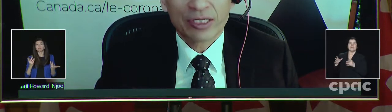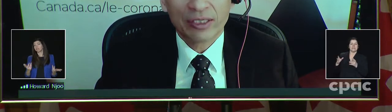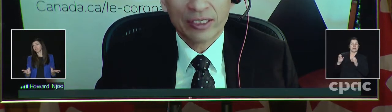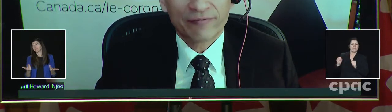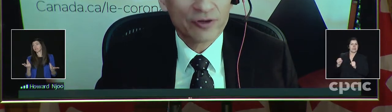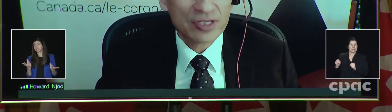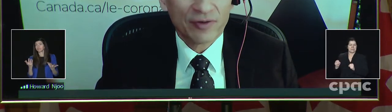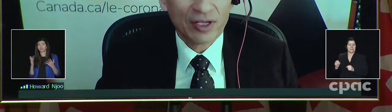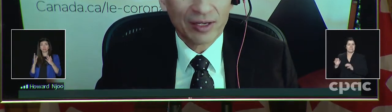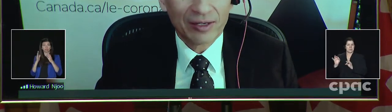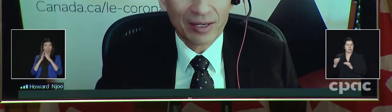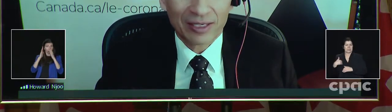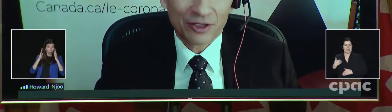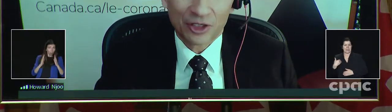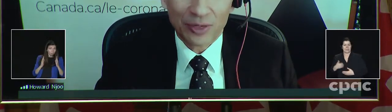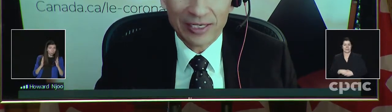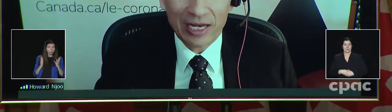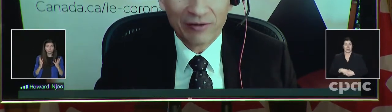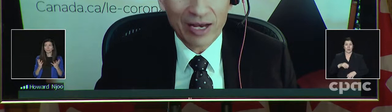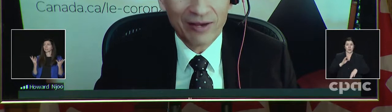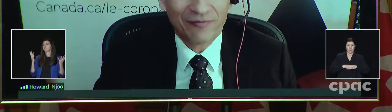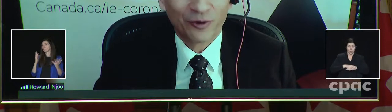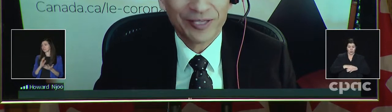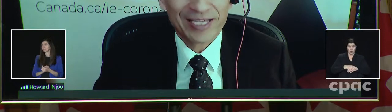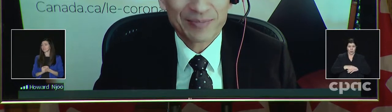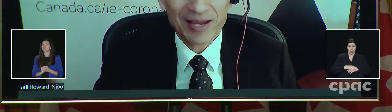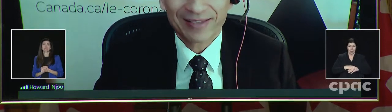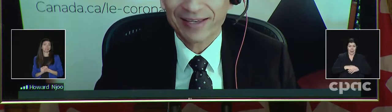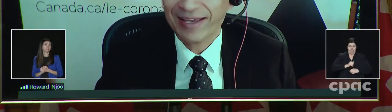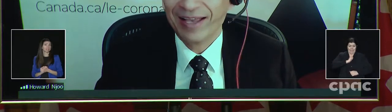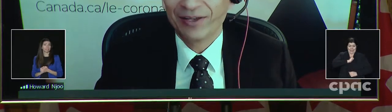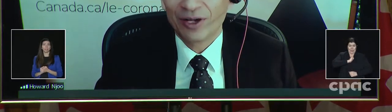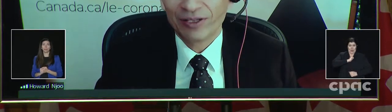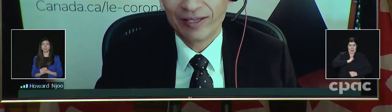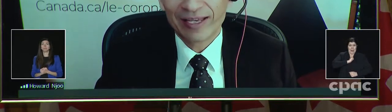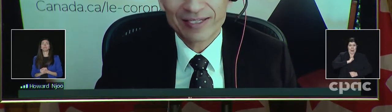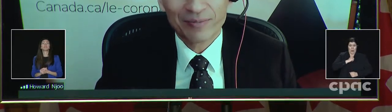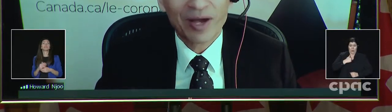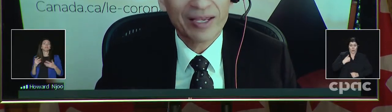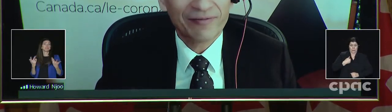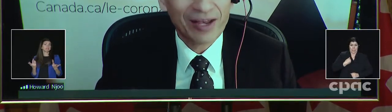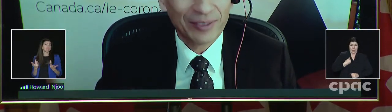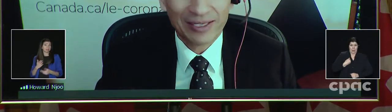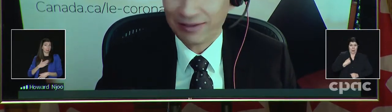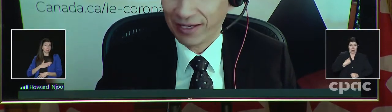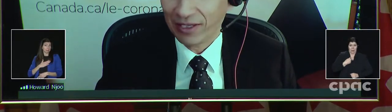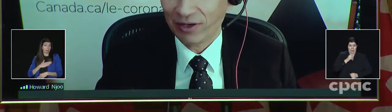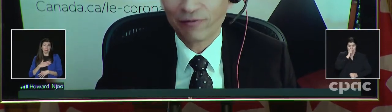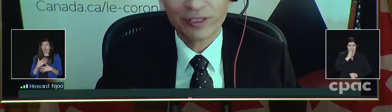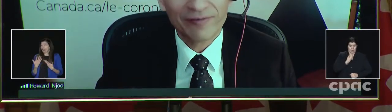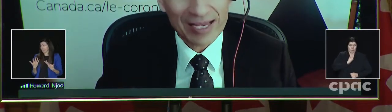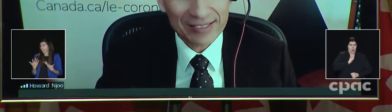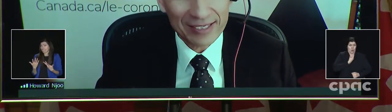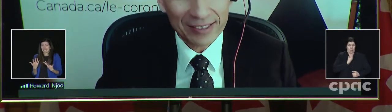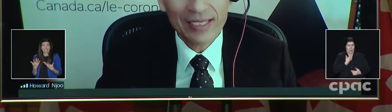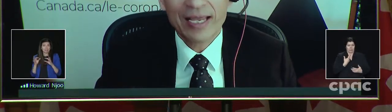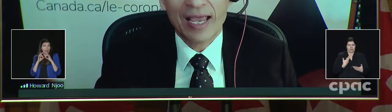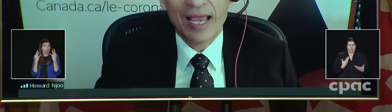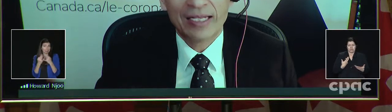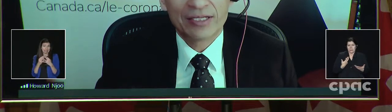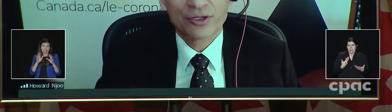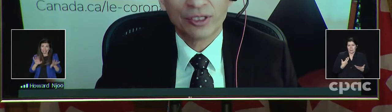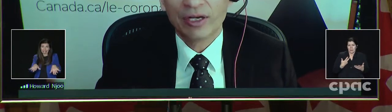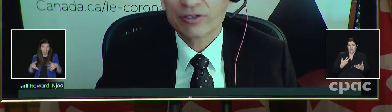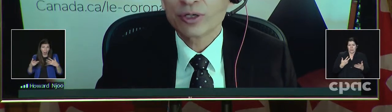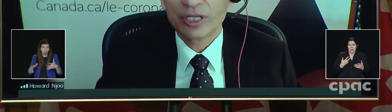any utility, first of all, I can tell you right now, I fully expect that all of the guests at my family get together are fully vaccinated.